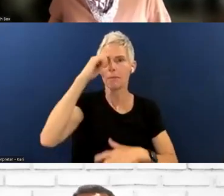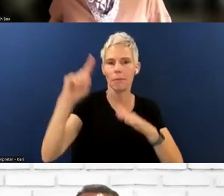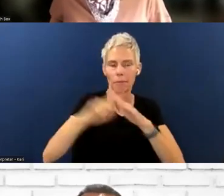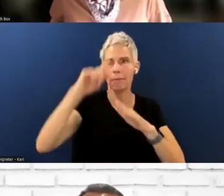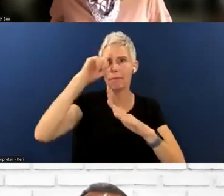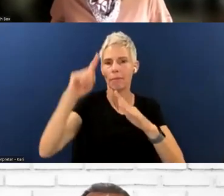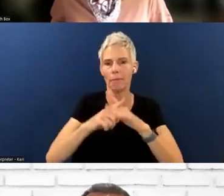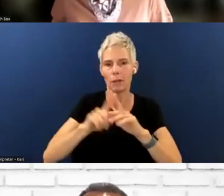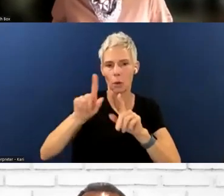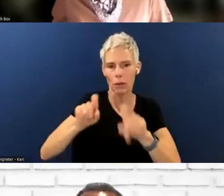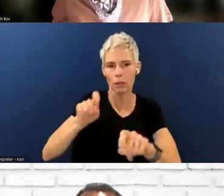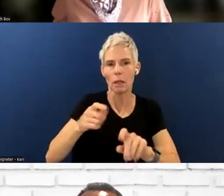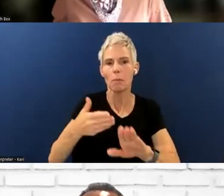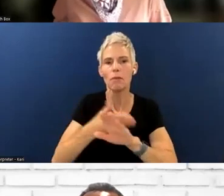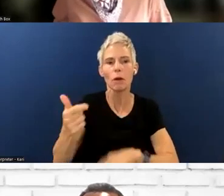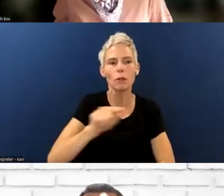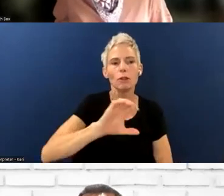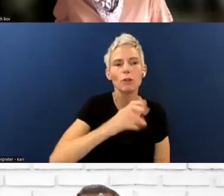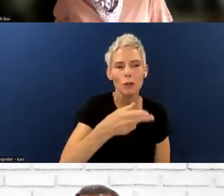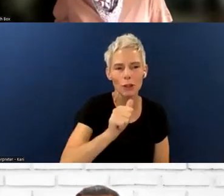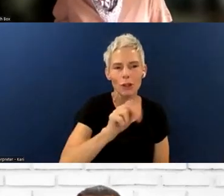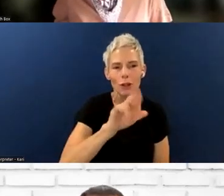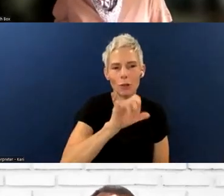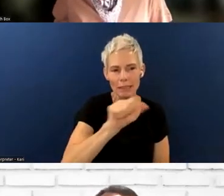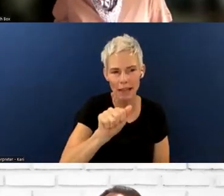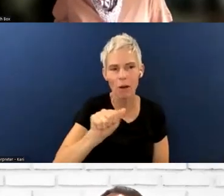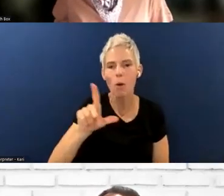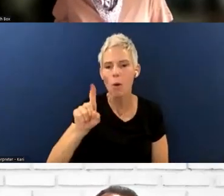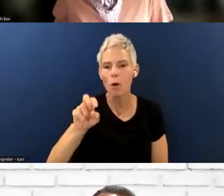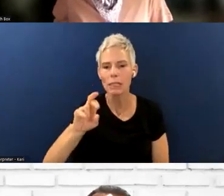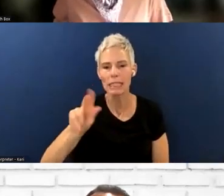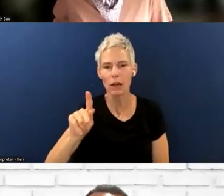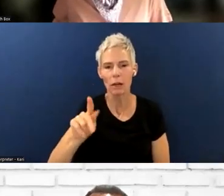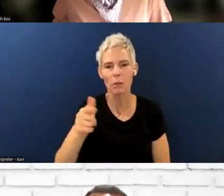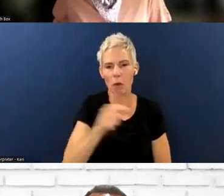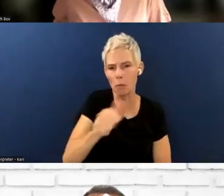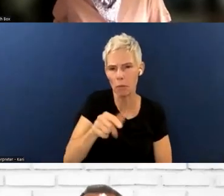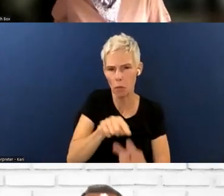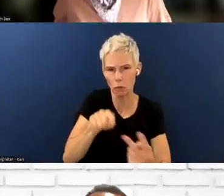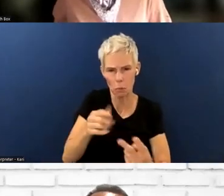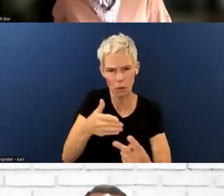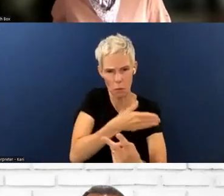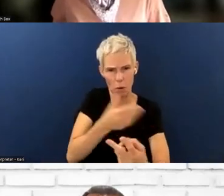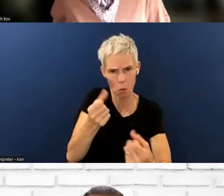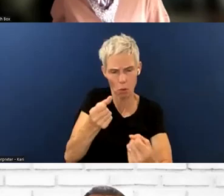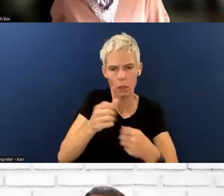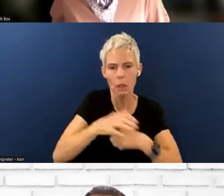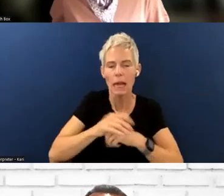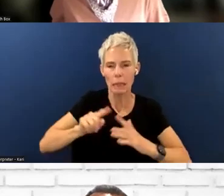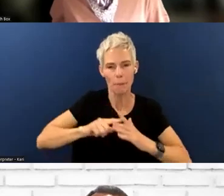to Carissa or Derek, I just wanted to ask a question, if you would. Going back to the beginning, what I loved about what you